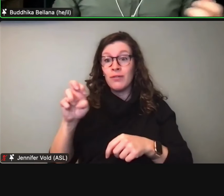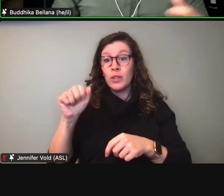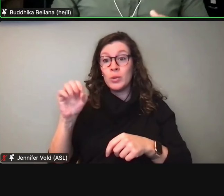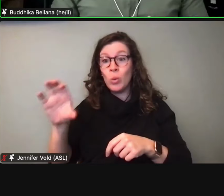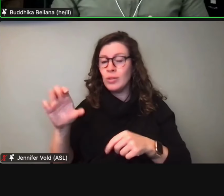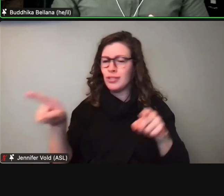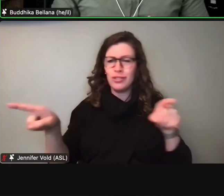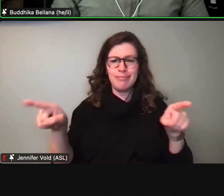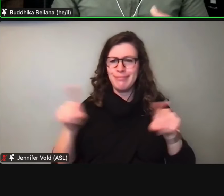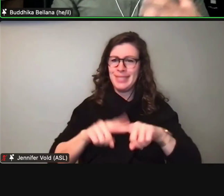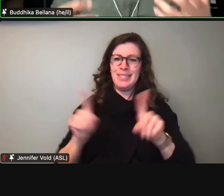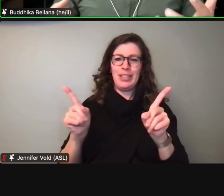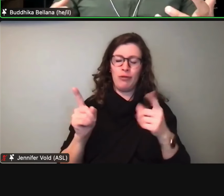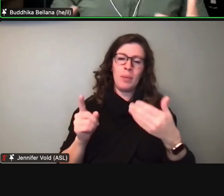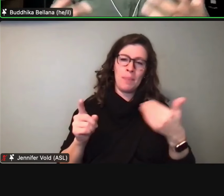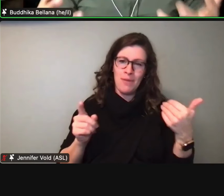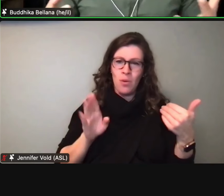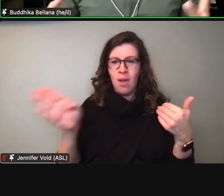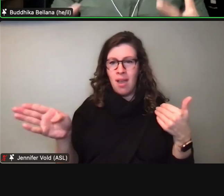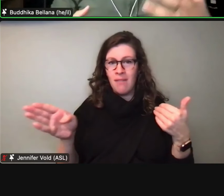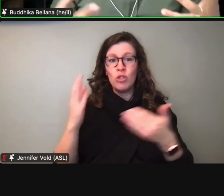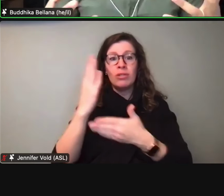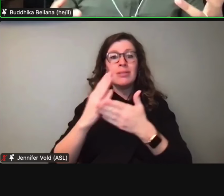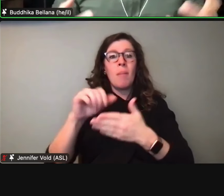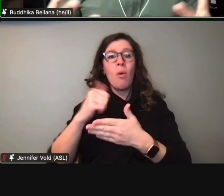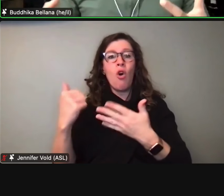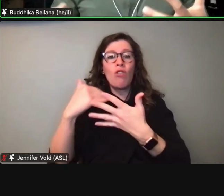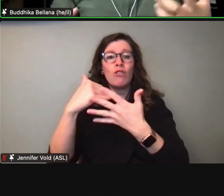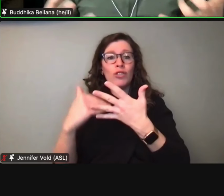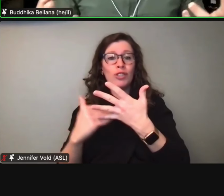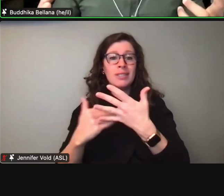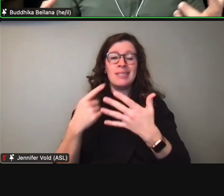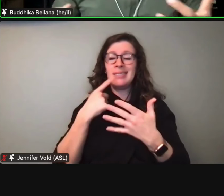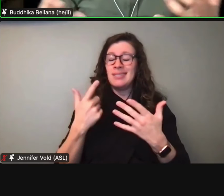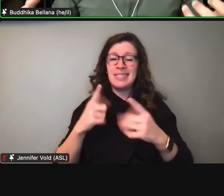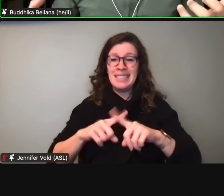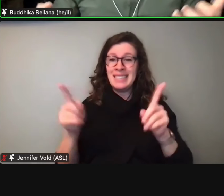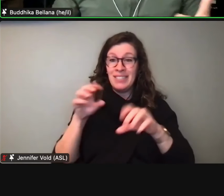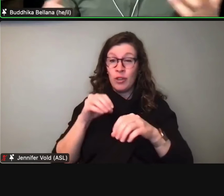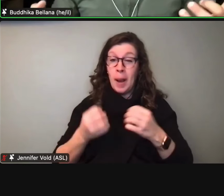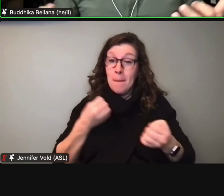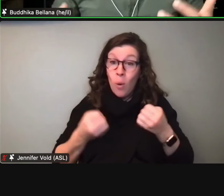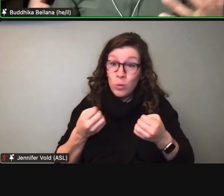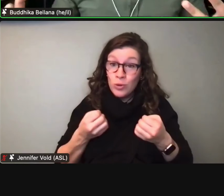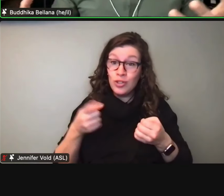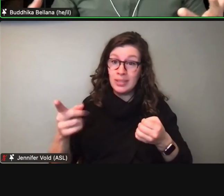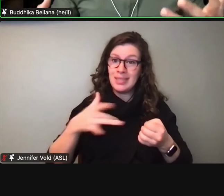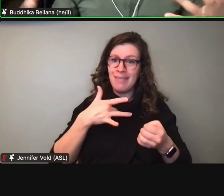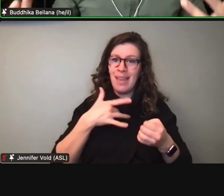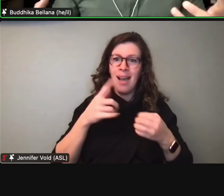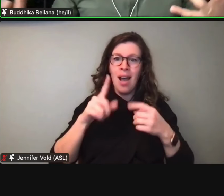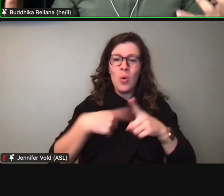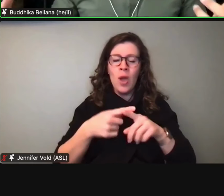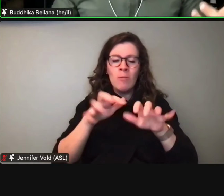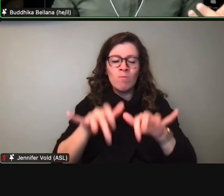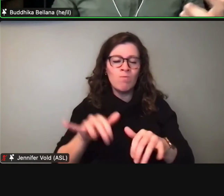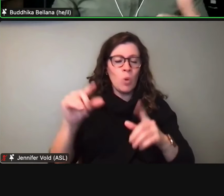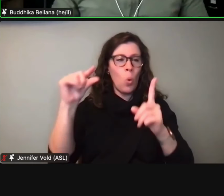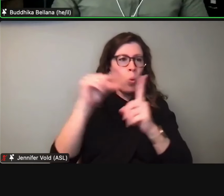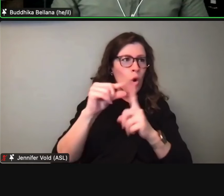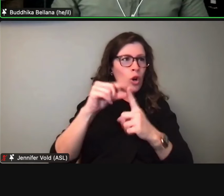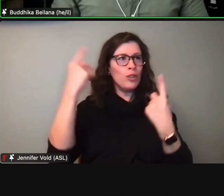as compared to after reading the story. And others even described it as some kind of change in the emotions that they felt during the valence of the words and thoughts that came to